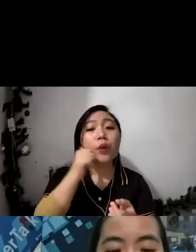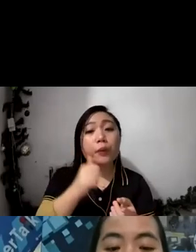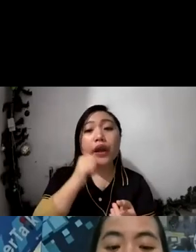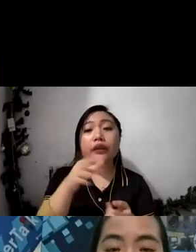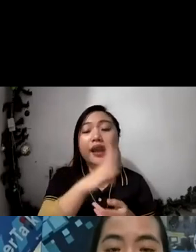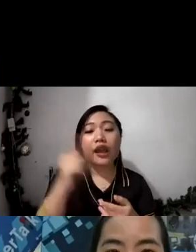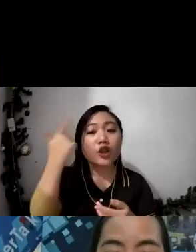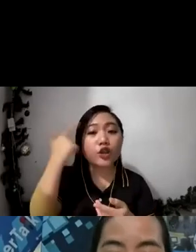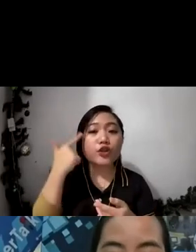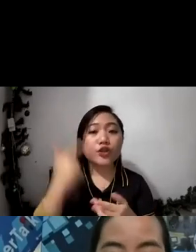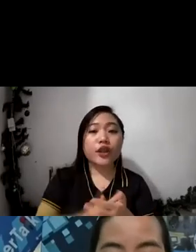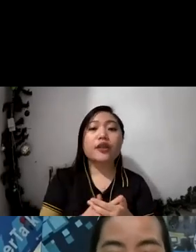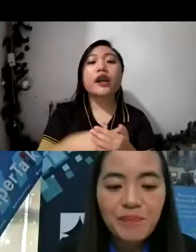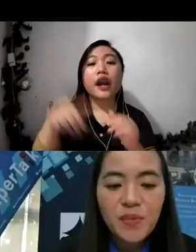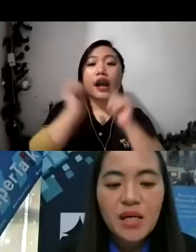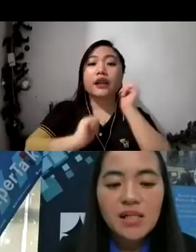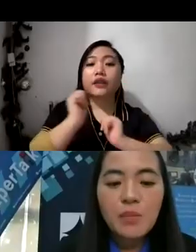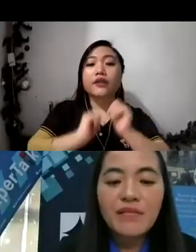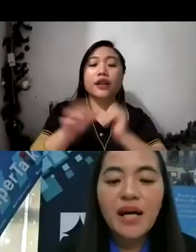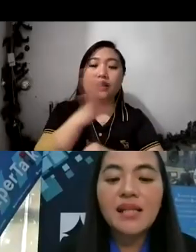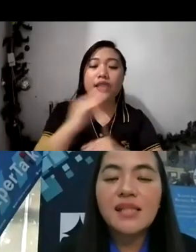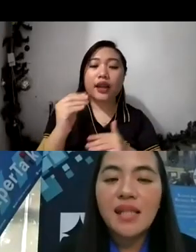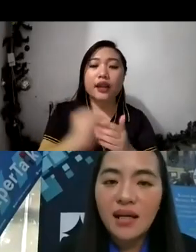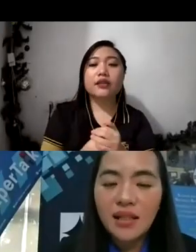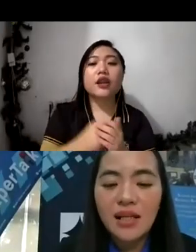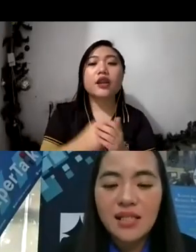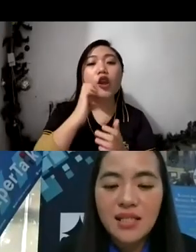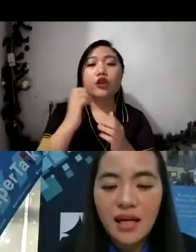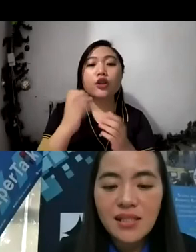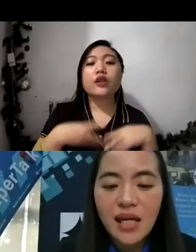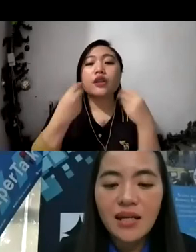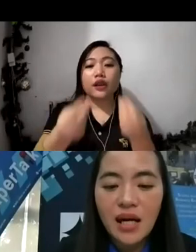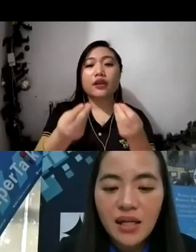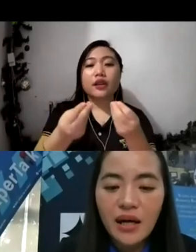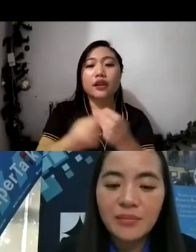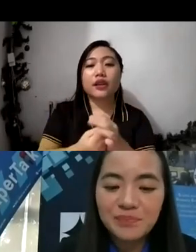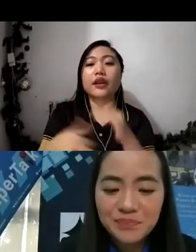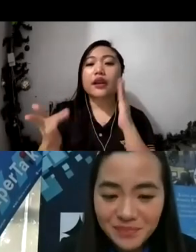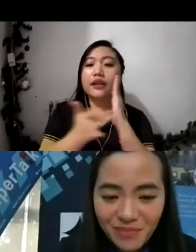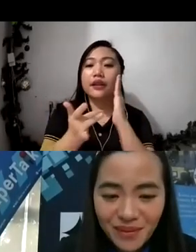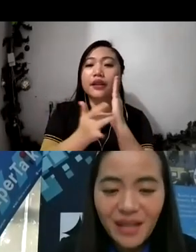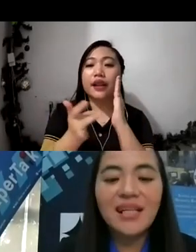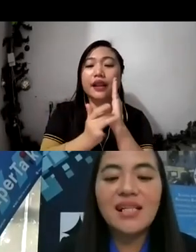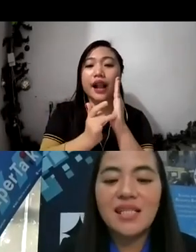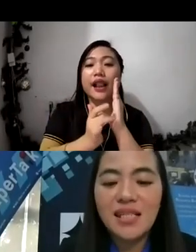advocacy activities. And finally, she provides technical assistance and